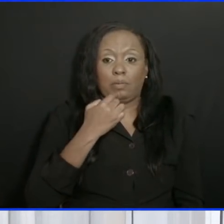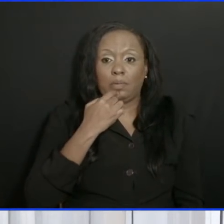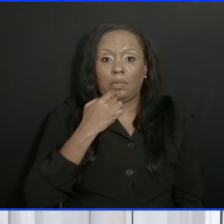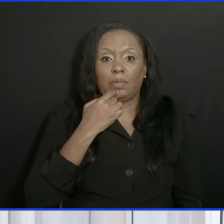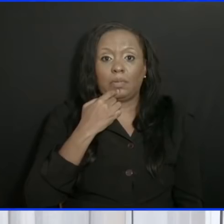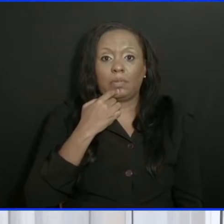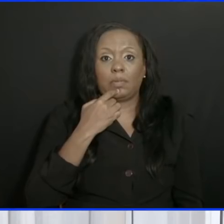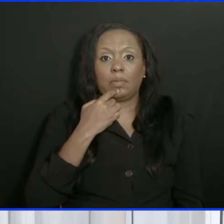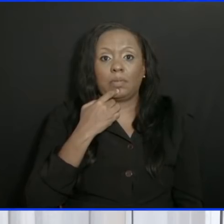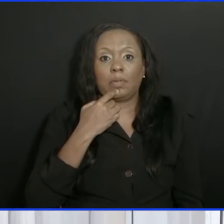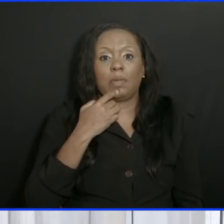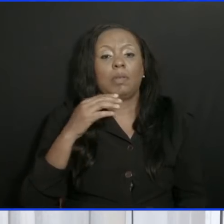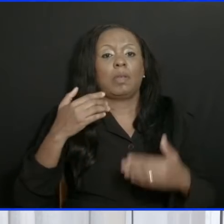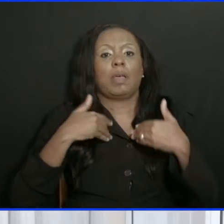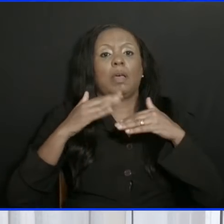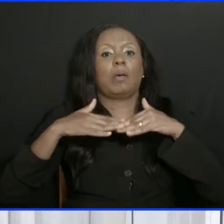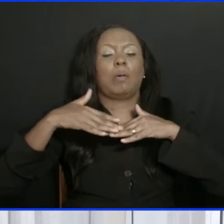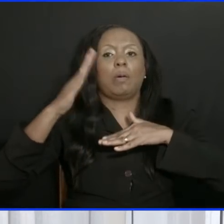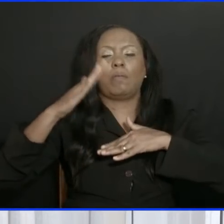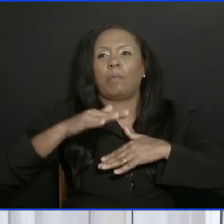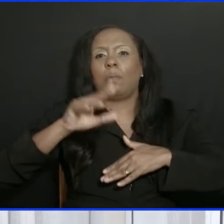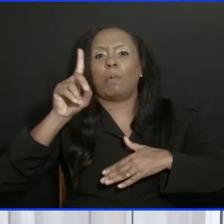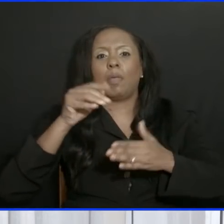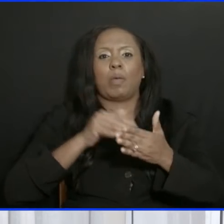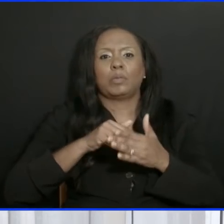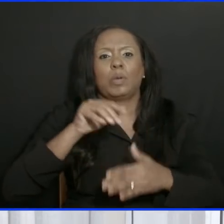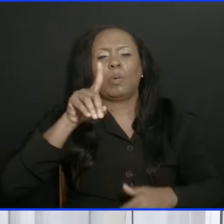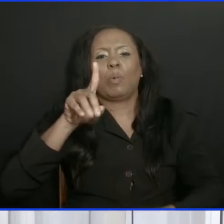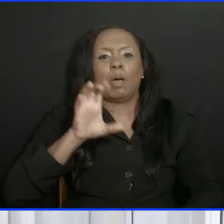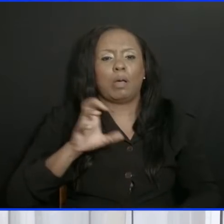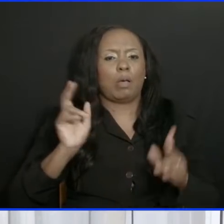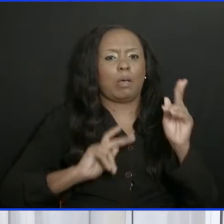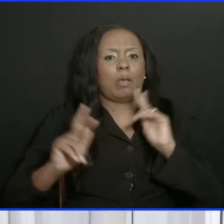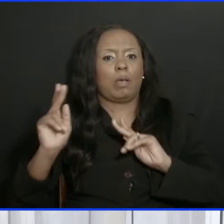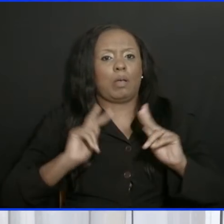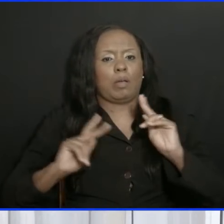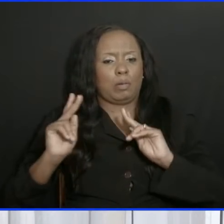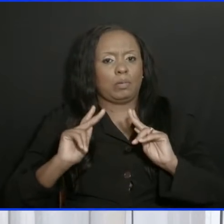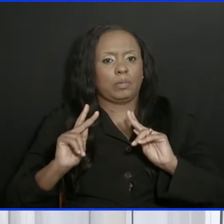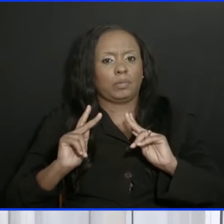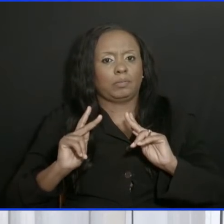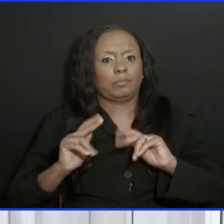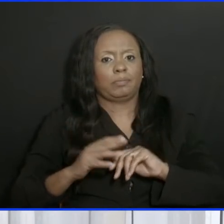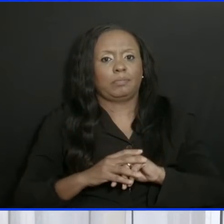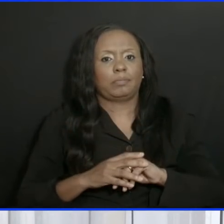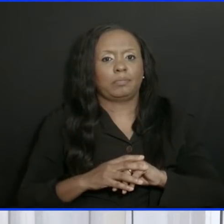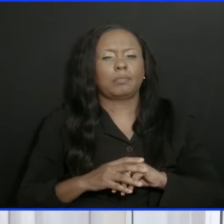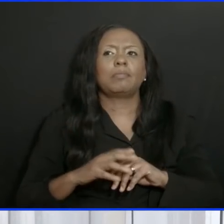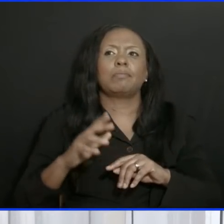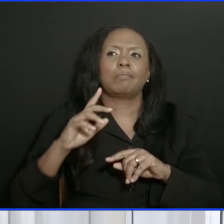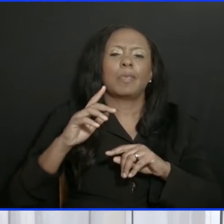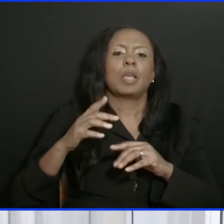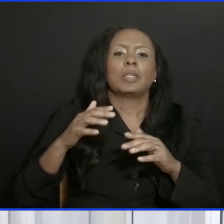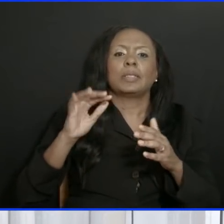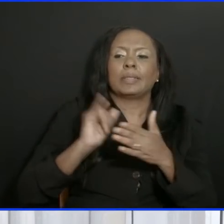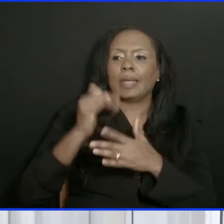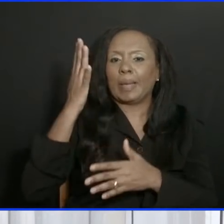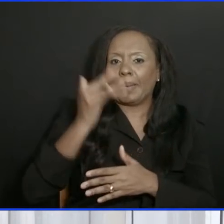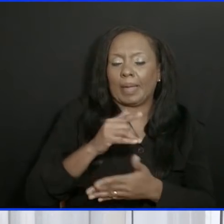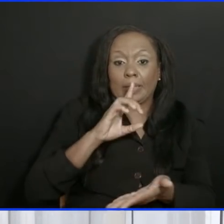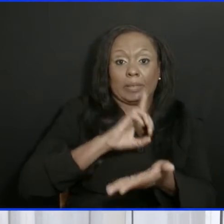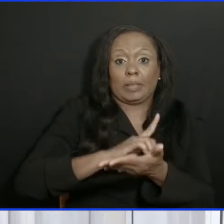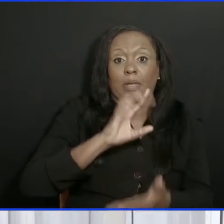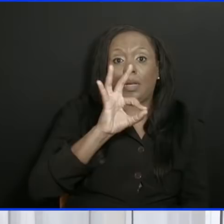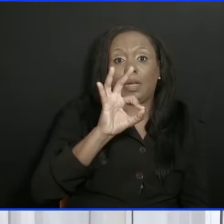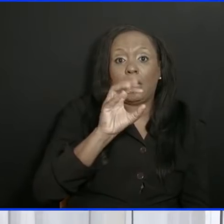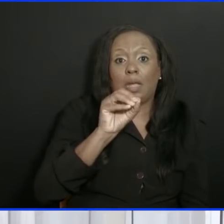over 1,100 in our care. So that when we begin to contextualize that, then you can see why Dr. Ford and